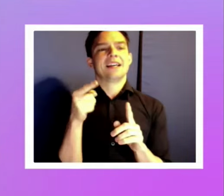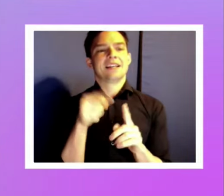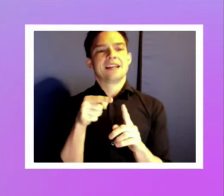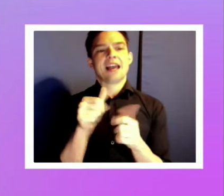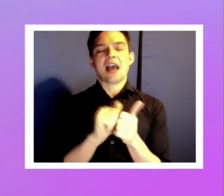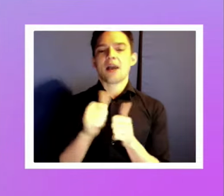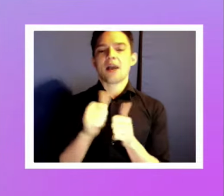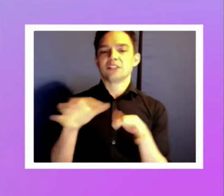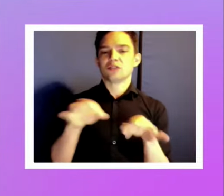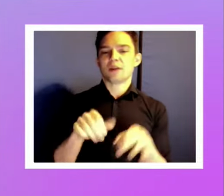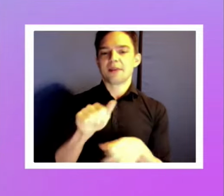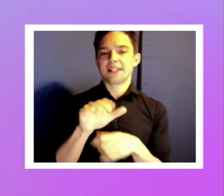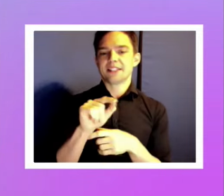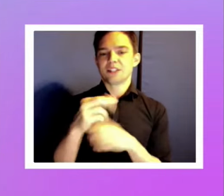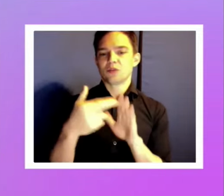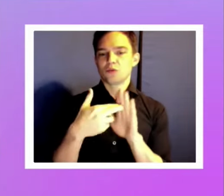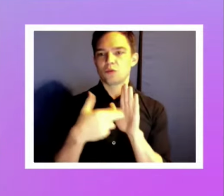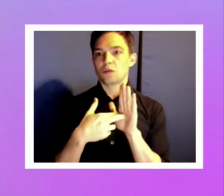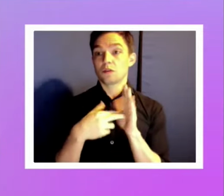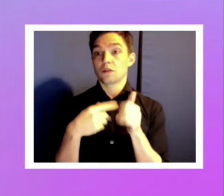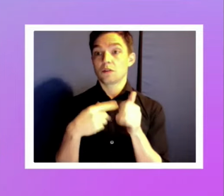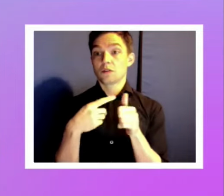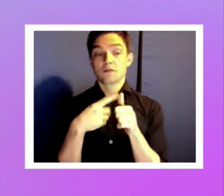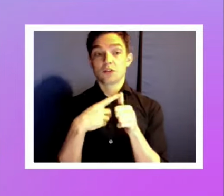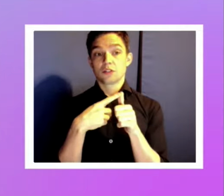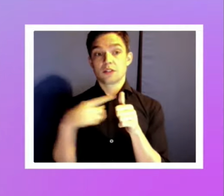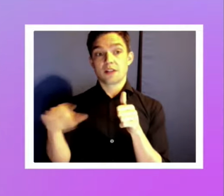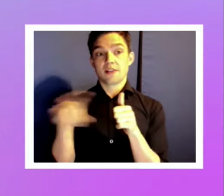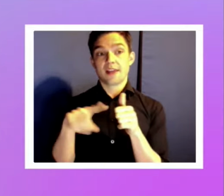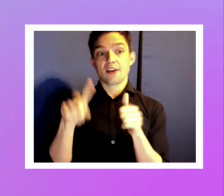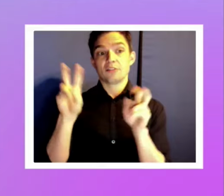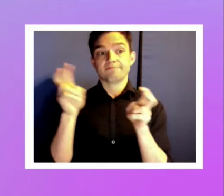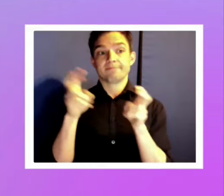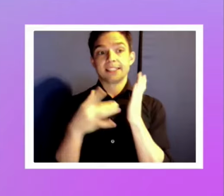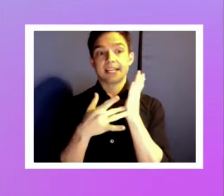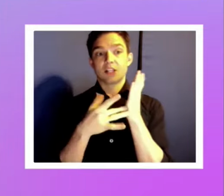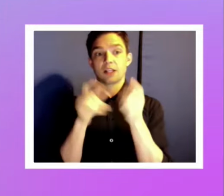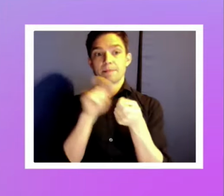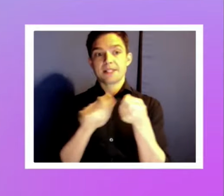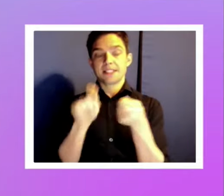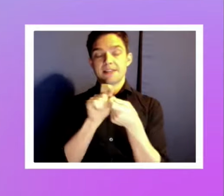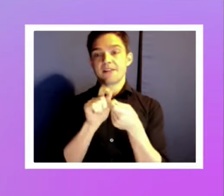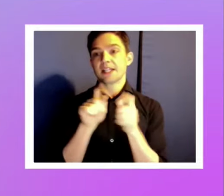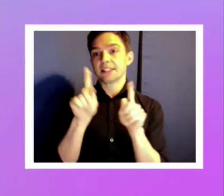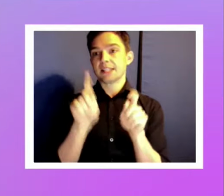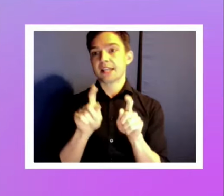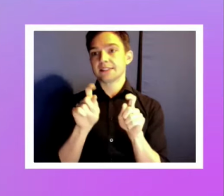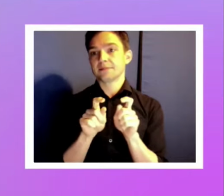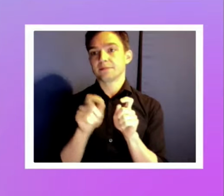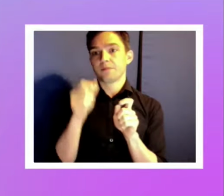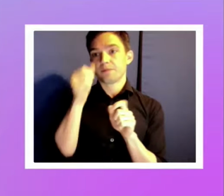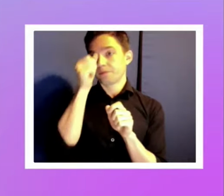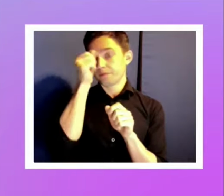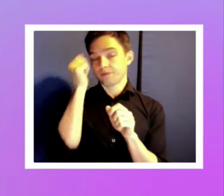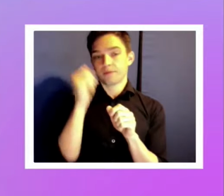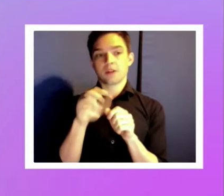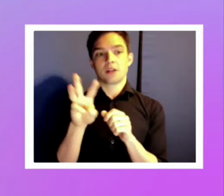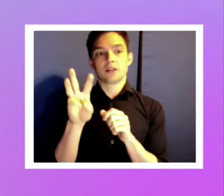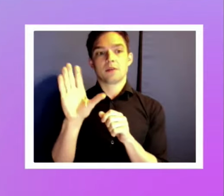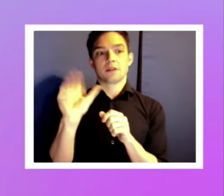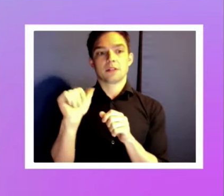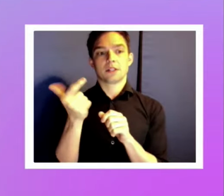it is, firstly, they are technology-specific tests. So like WCAG 2, what